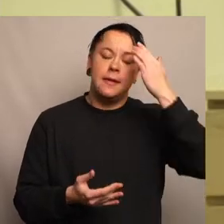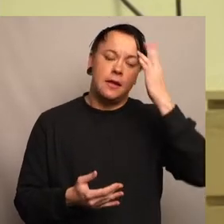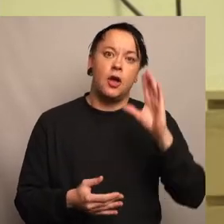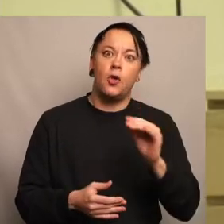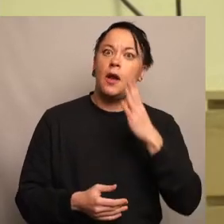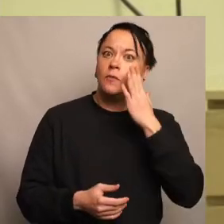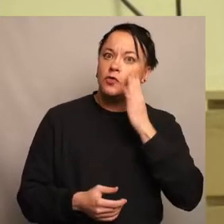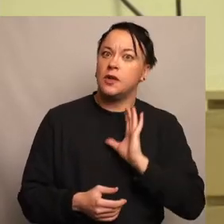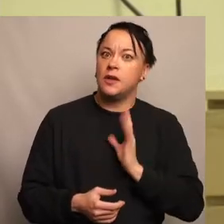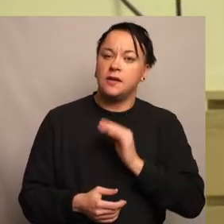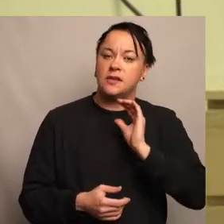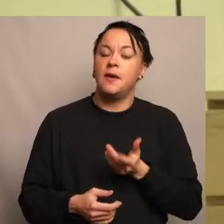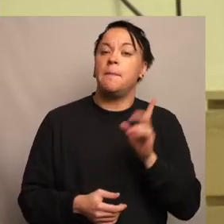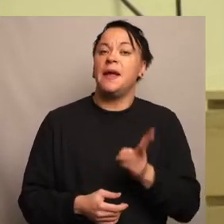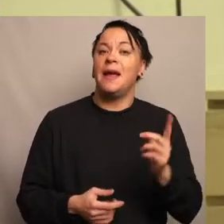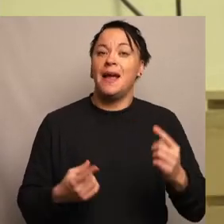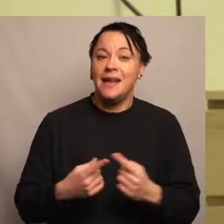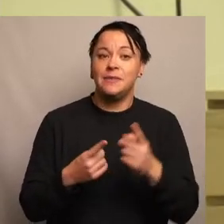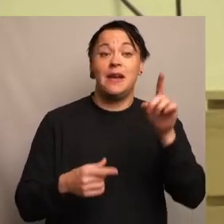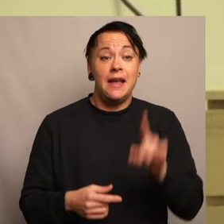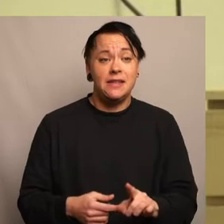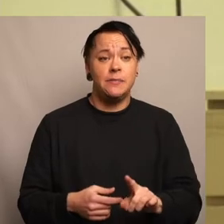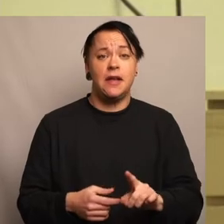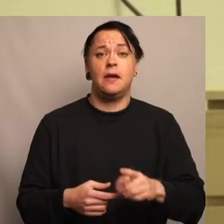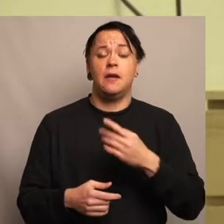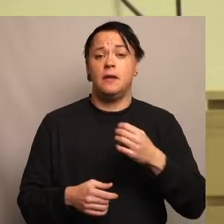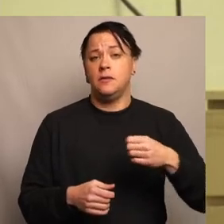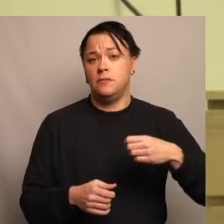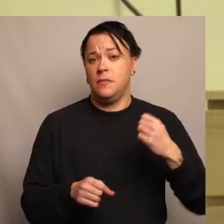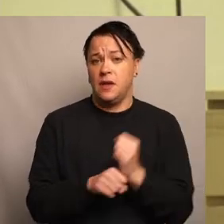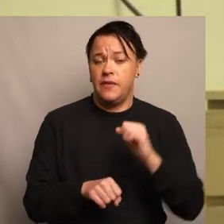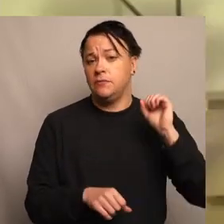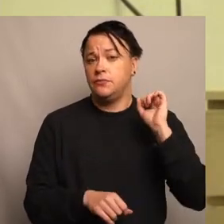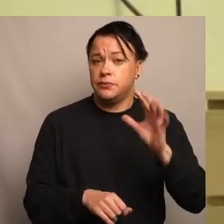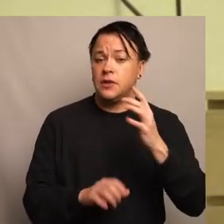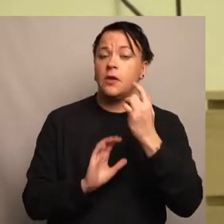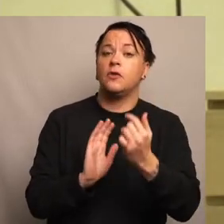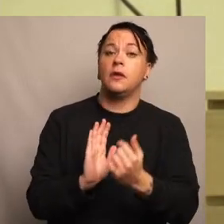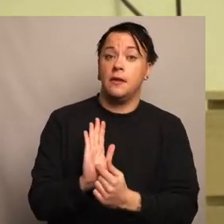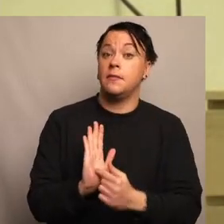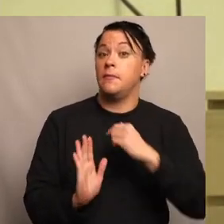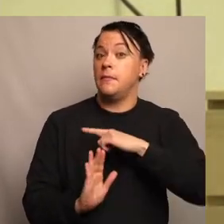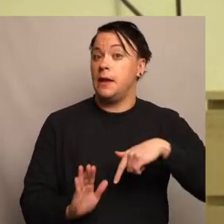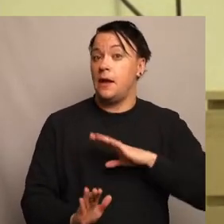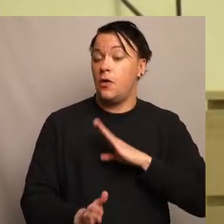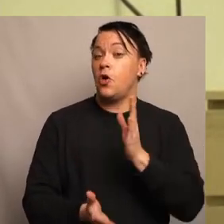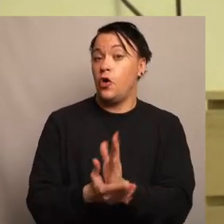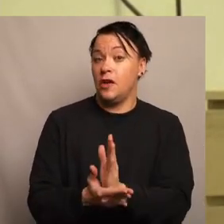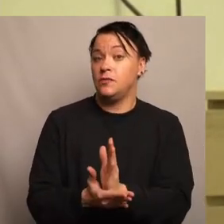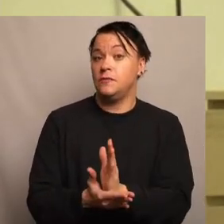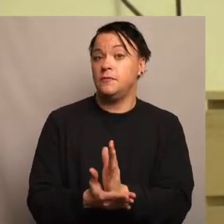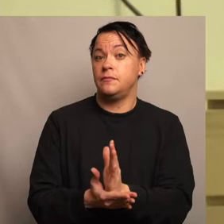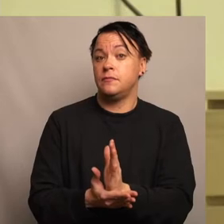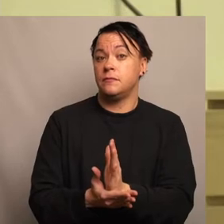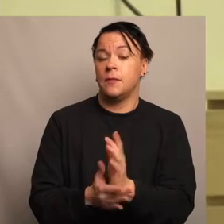women led the way for the way we have our rights today, And I mean, incidentally, also in Pakistan, we